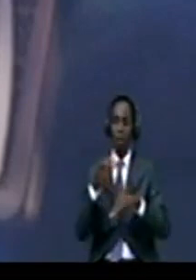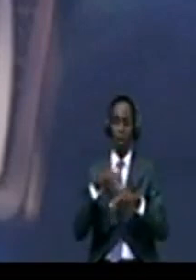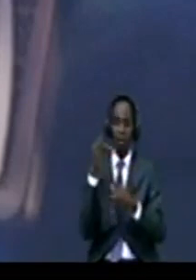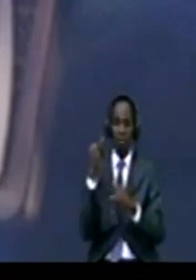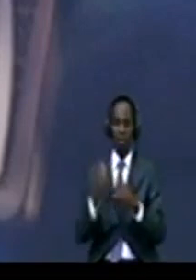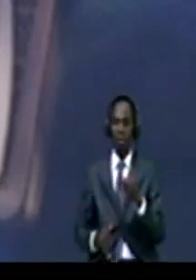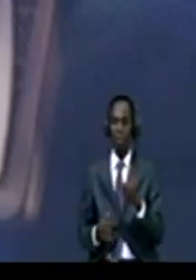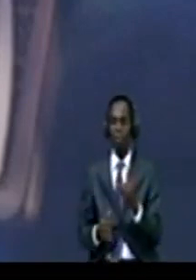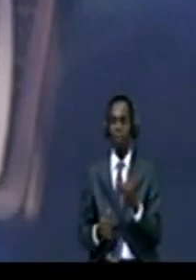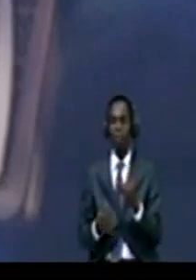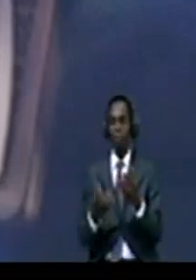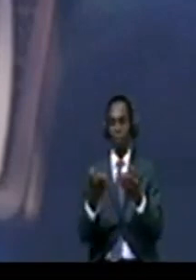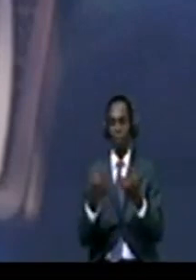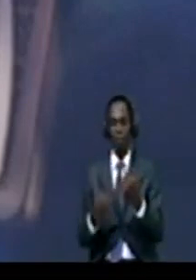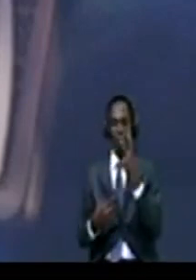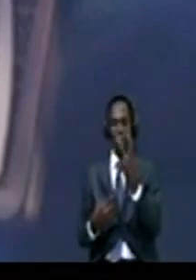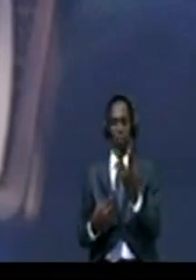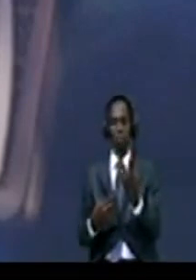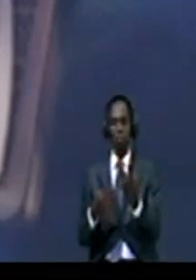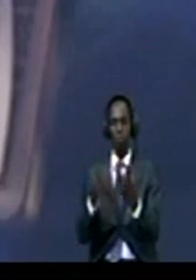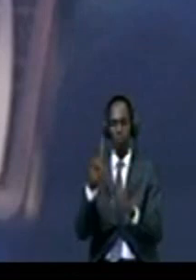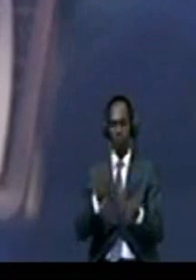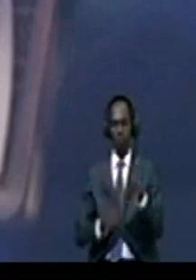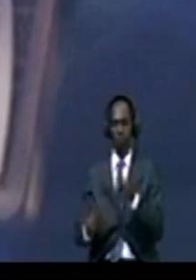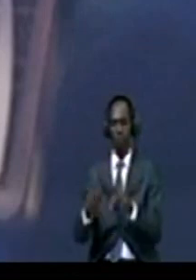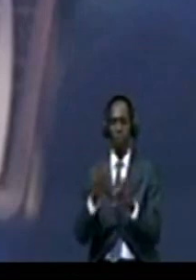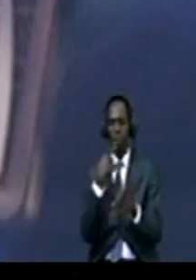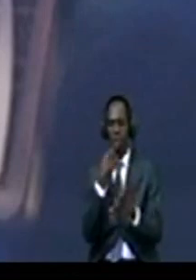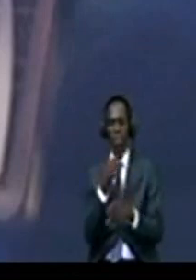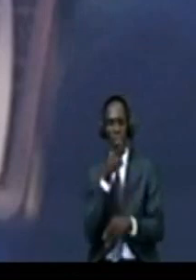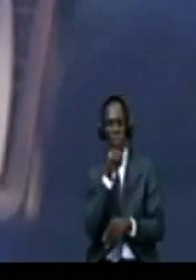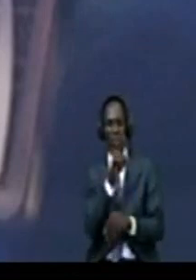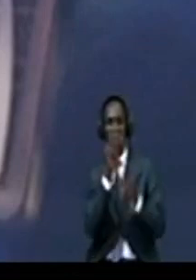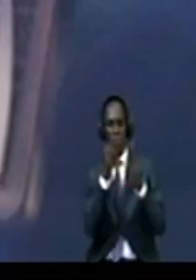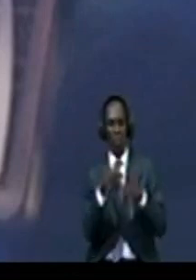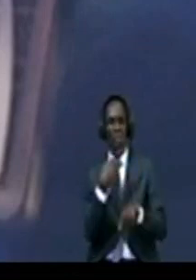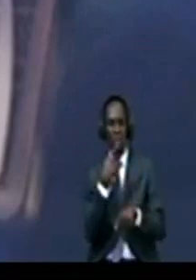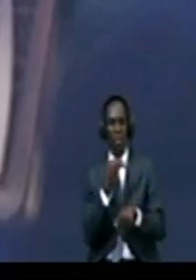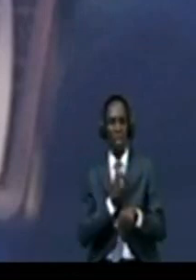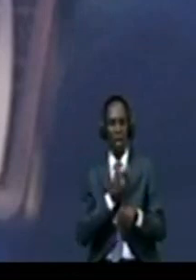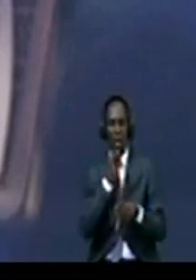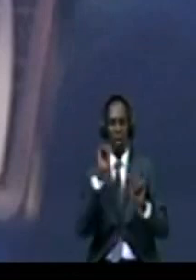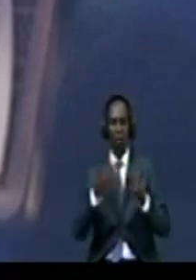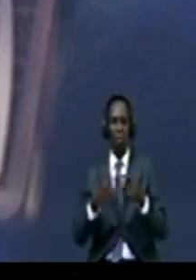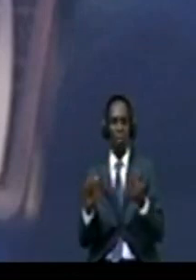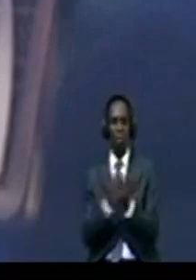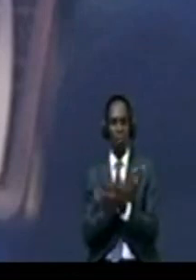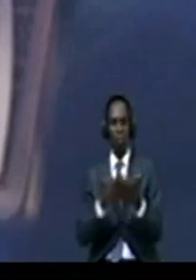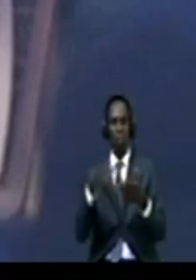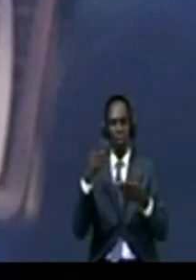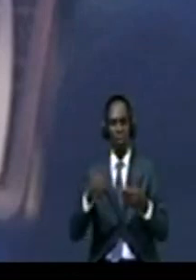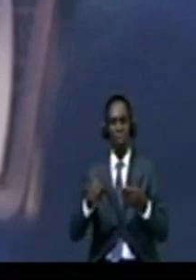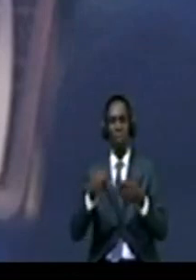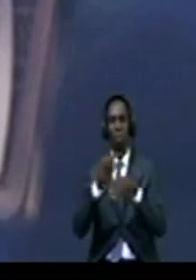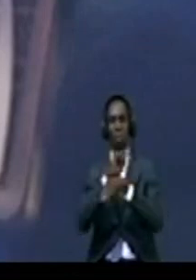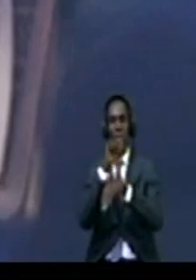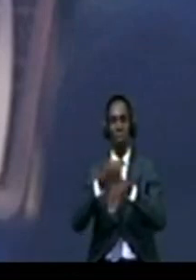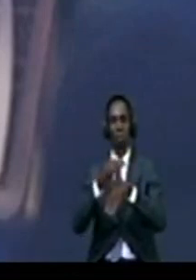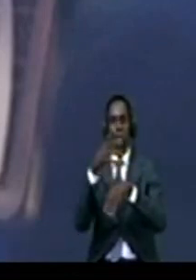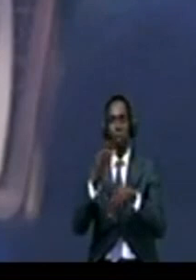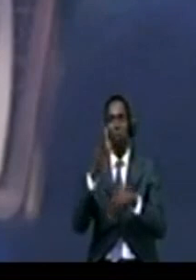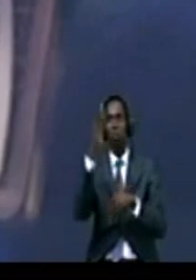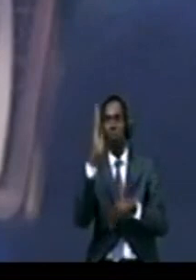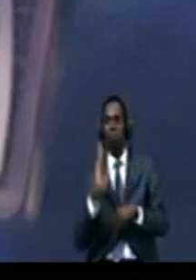came two false witnesses and said, This fellow said, I am able to destroy the temple of God and to build it in